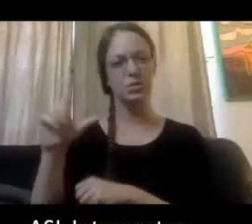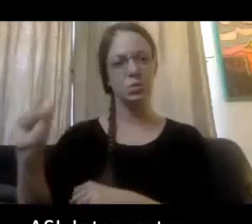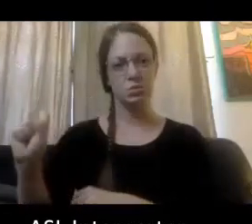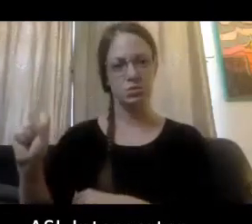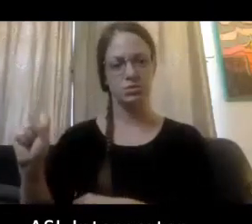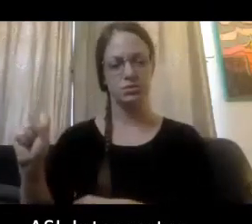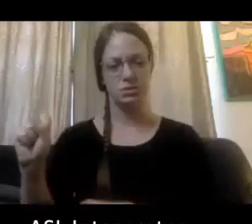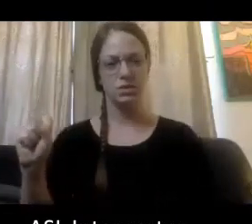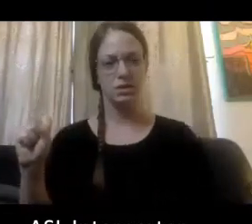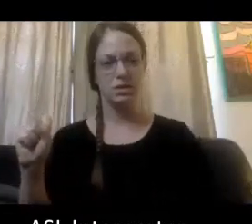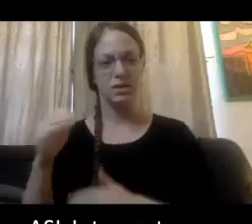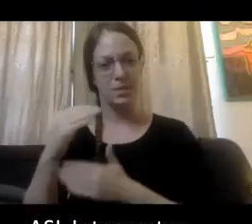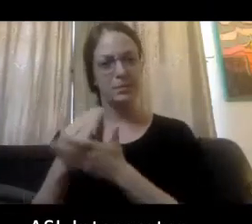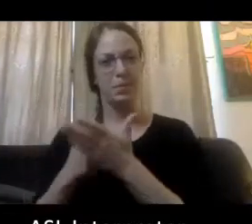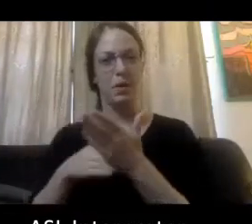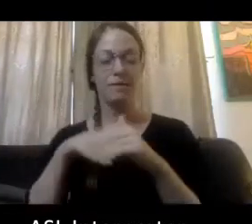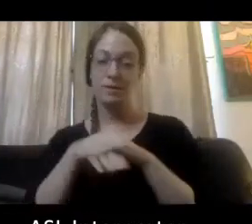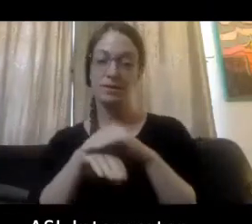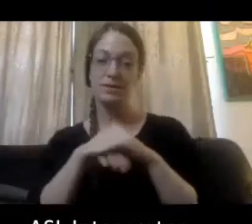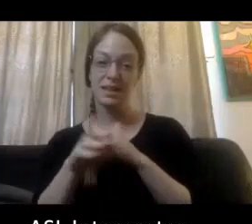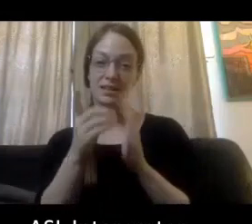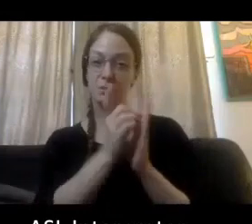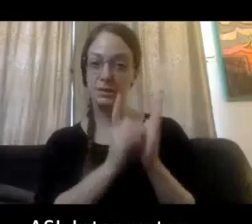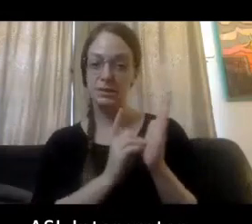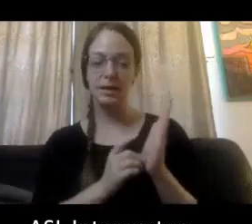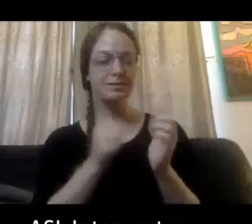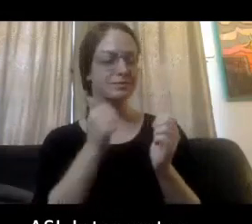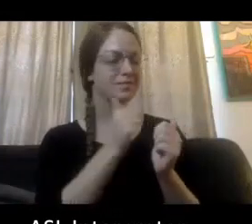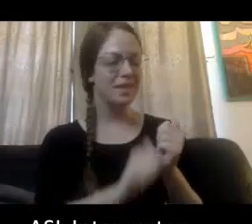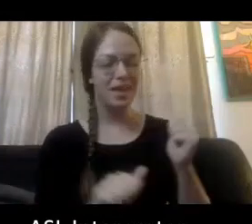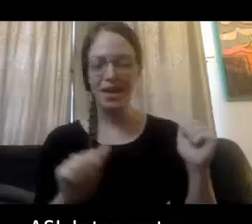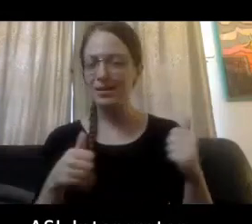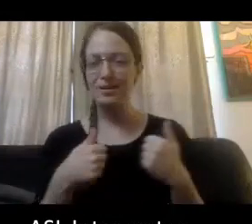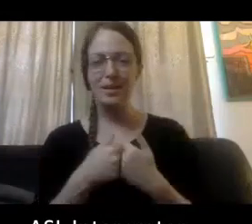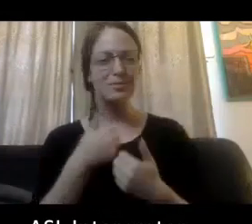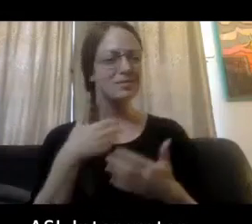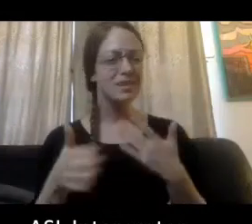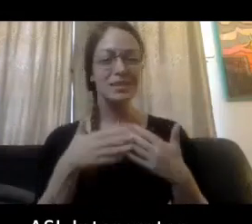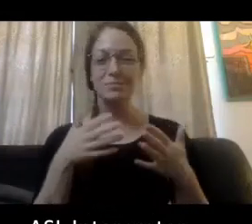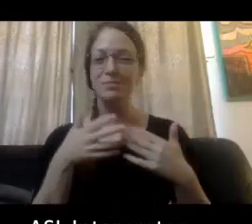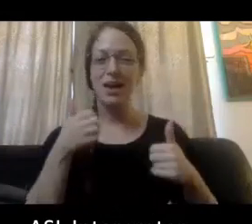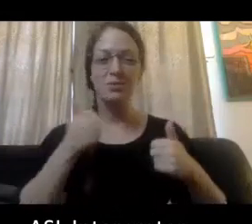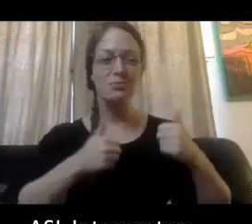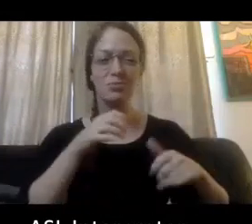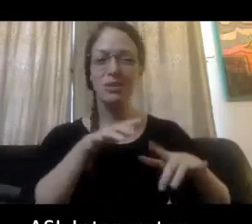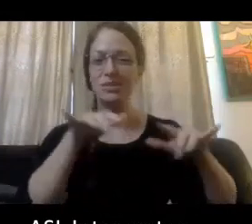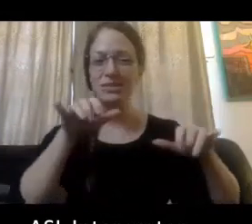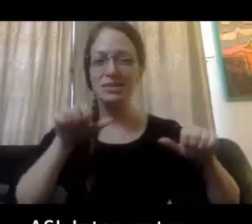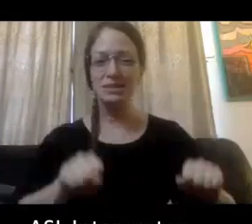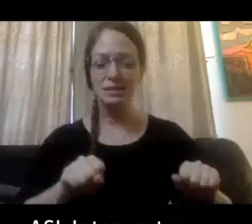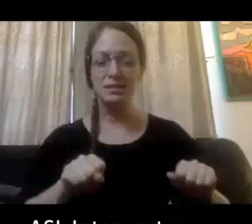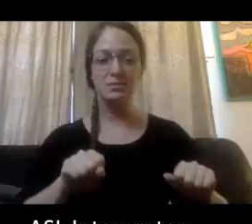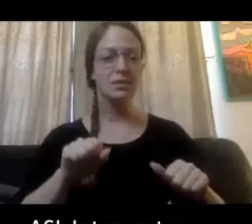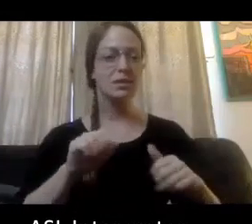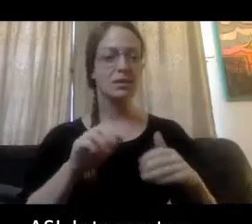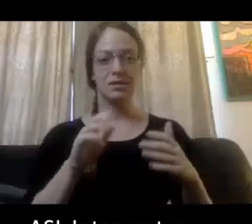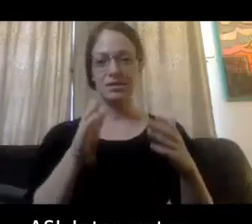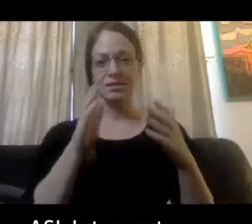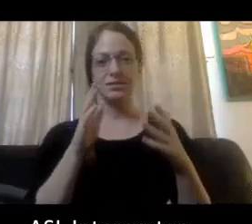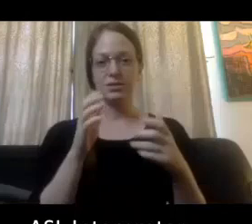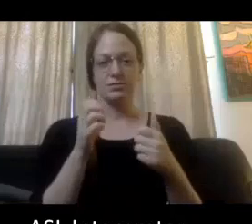think can be integrated easily into any game. It doesn't matter which system, it's all universal.